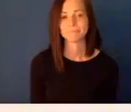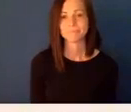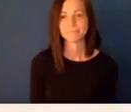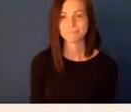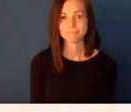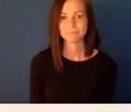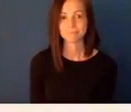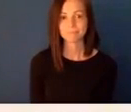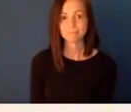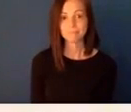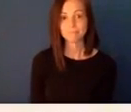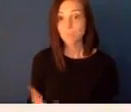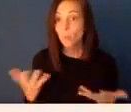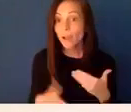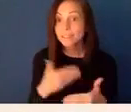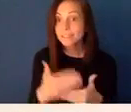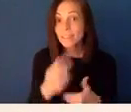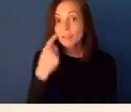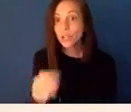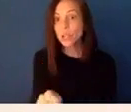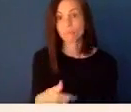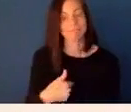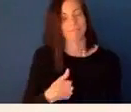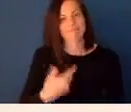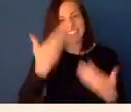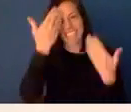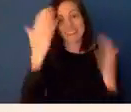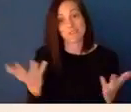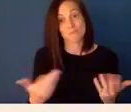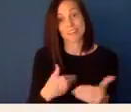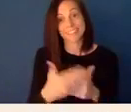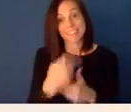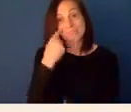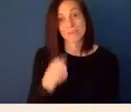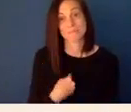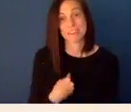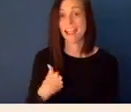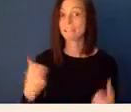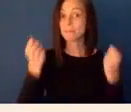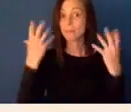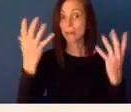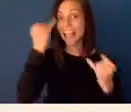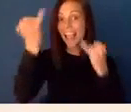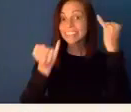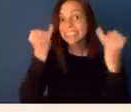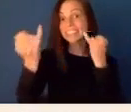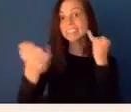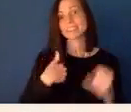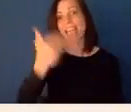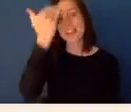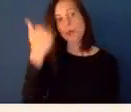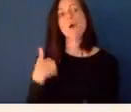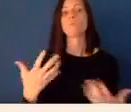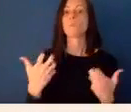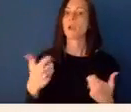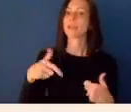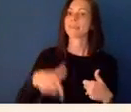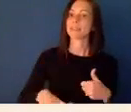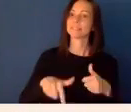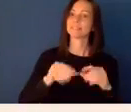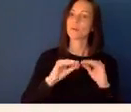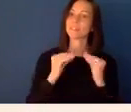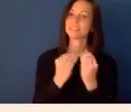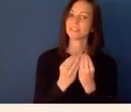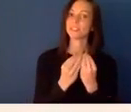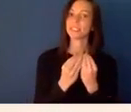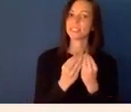So, what's next for you? I don't know what's next for me. I have a lot of ideas. I know I want Real Life Connections to be something that people